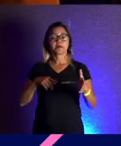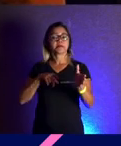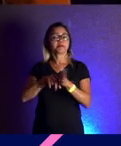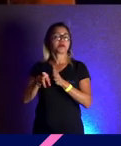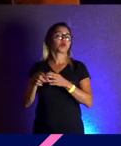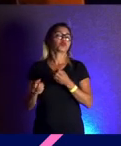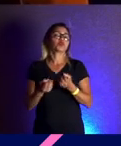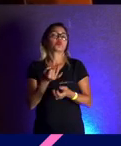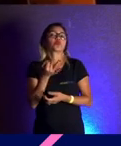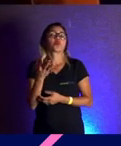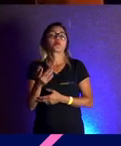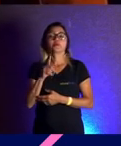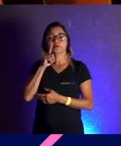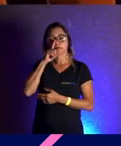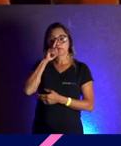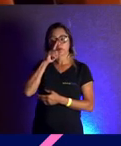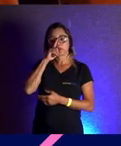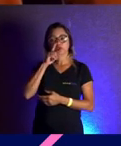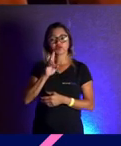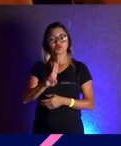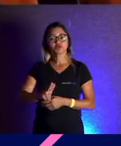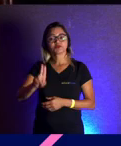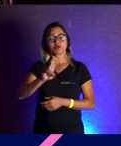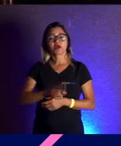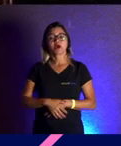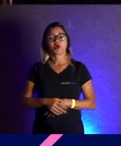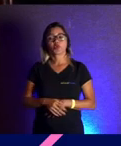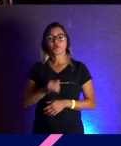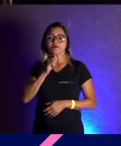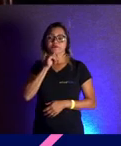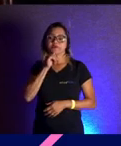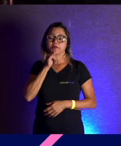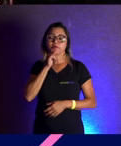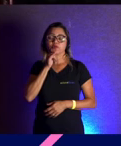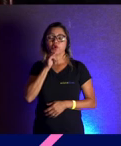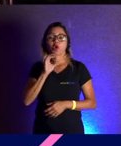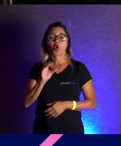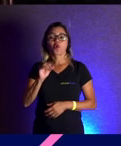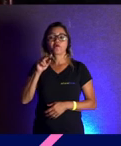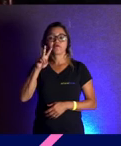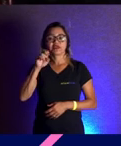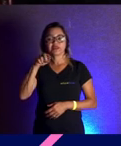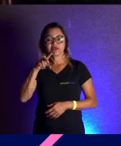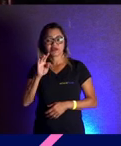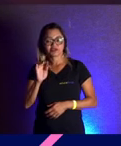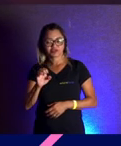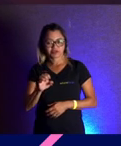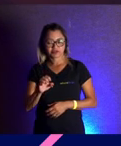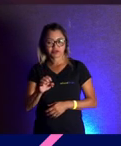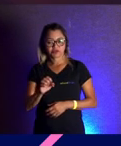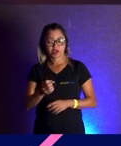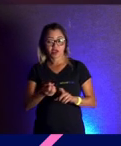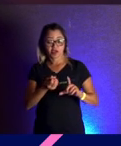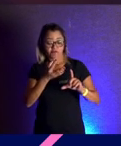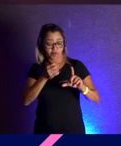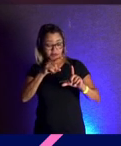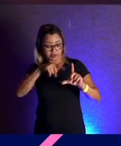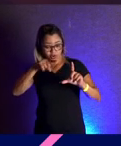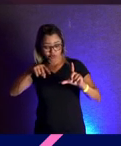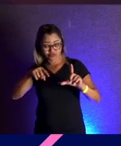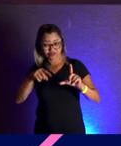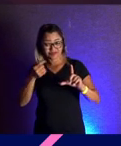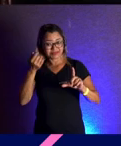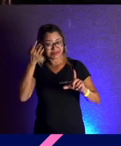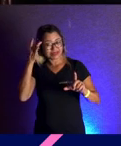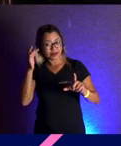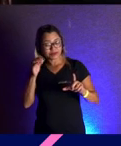to use the meaning sector, the data that you can find. Besides this, we don't know if it's consumed, we don't know if it's missing. Here's the